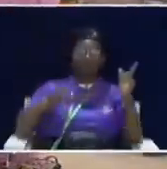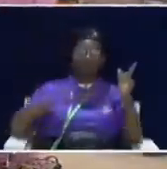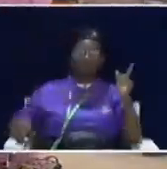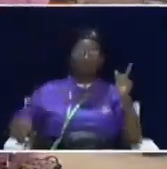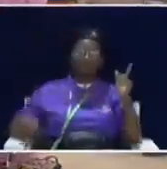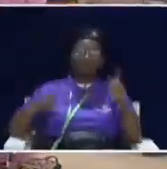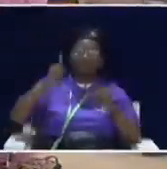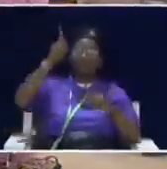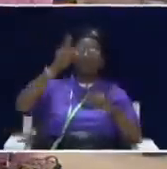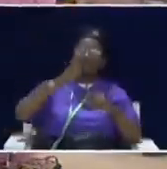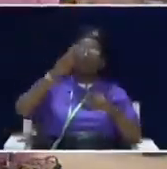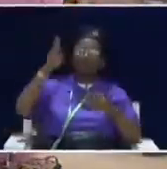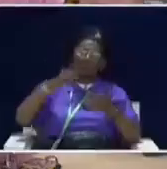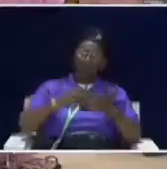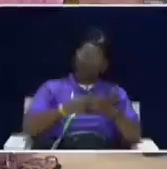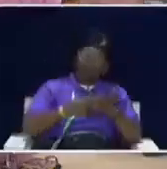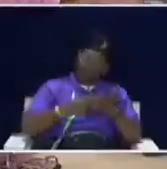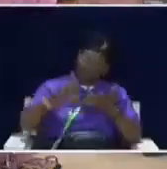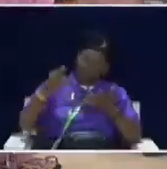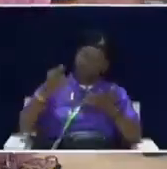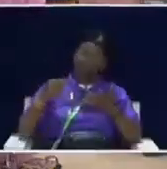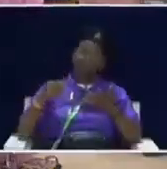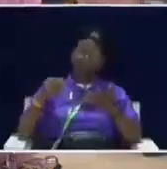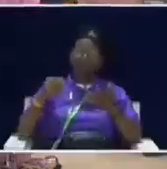You're holy.